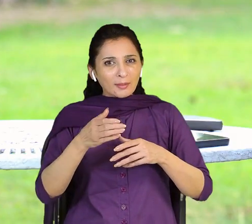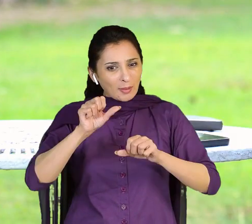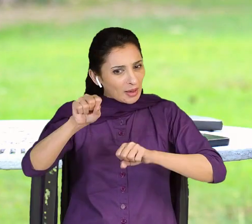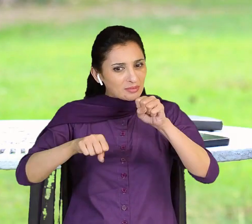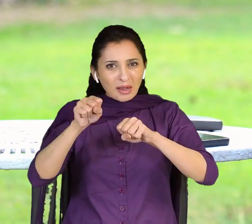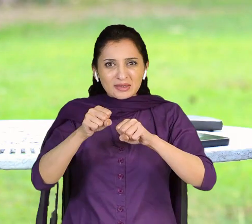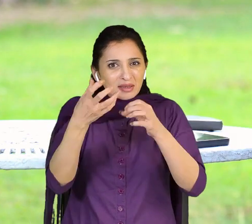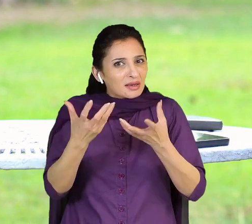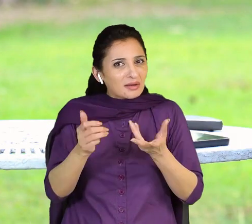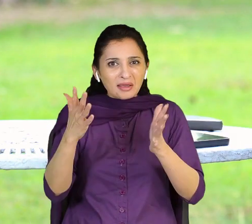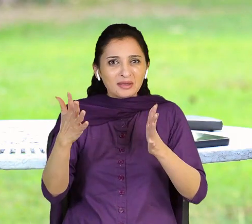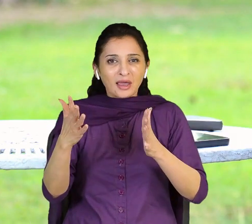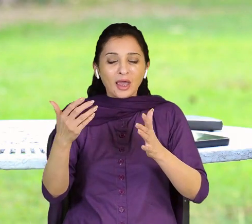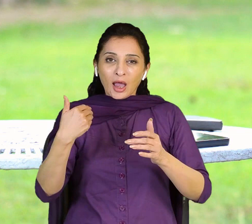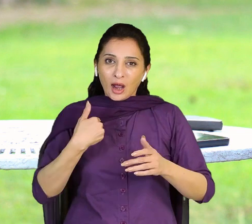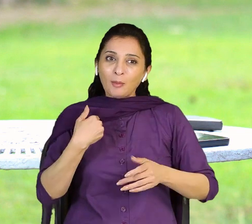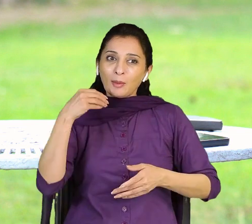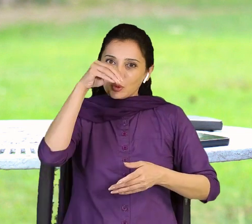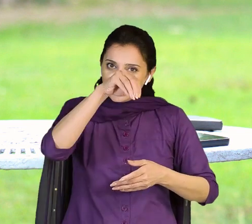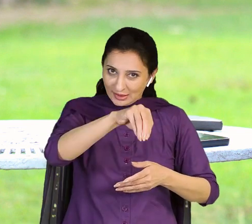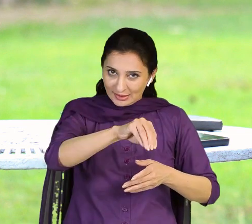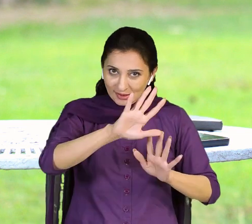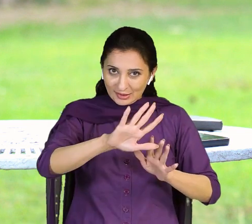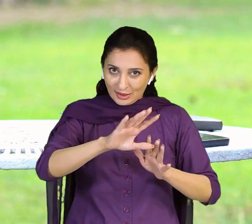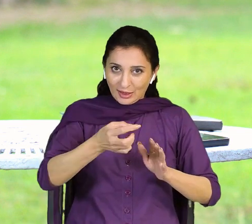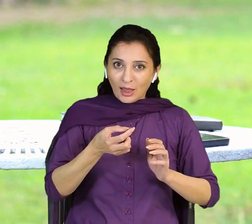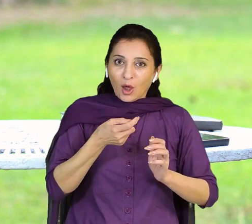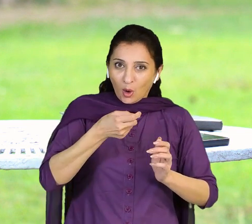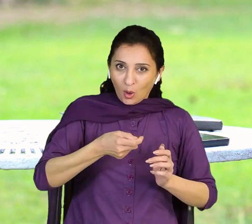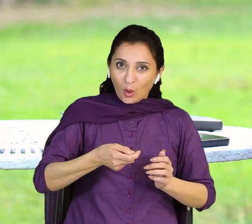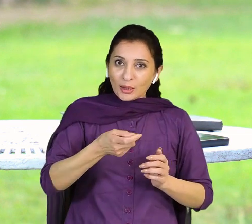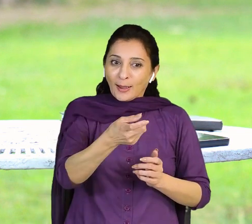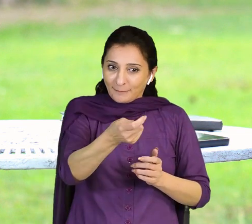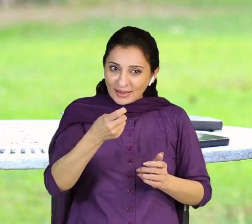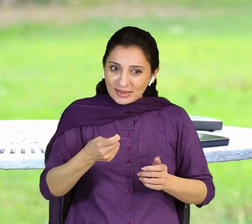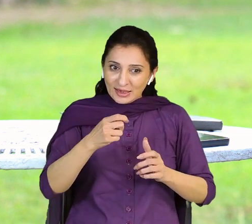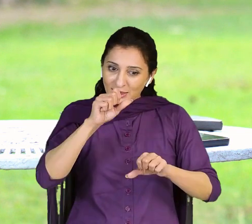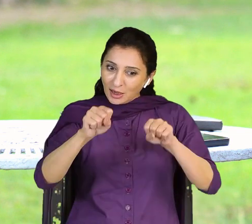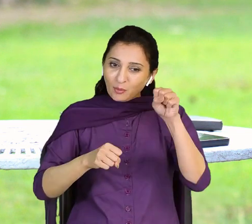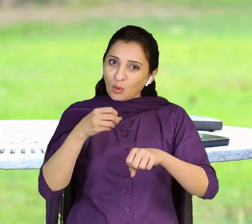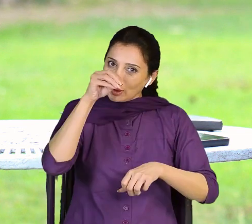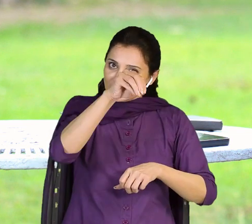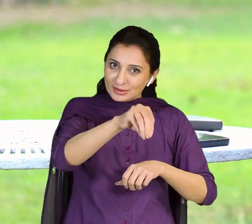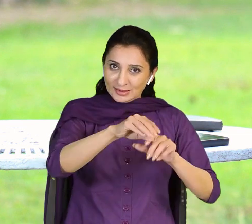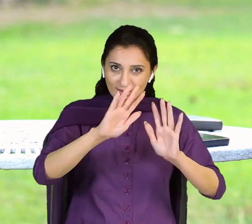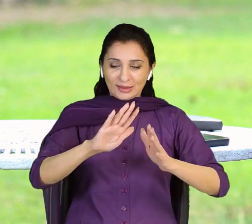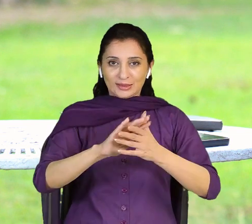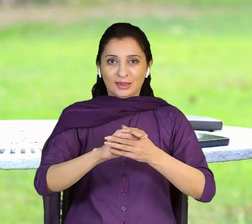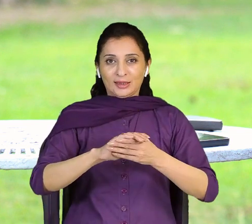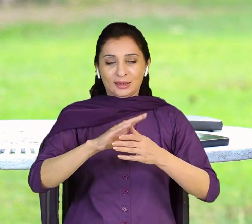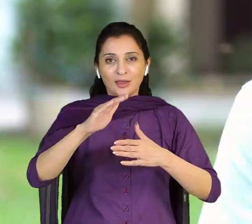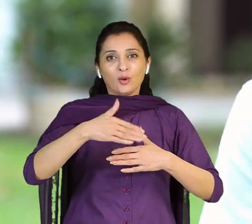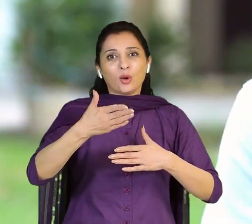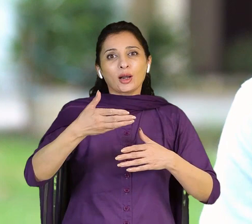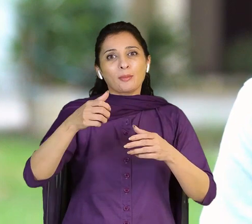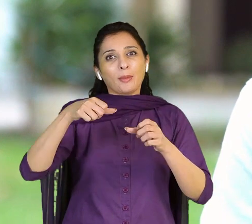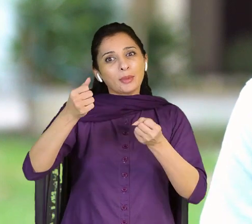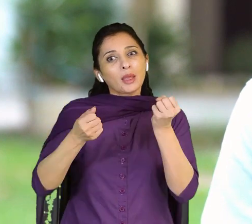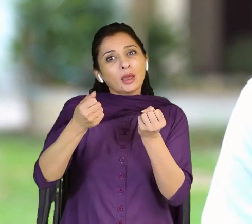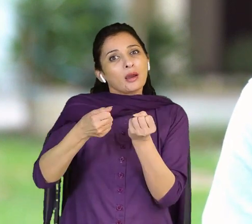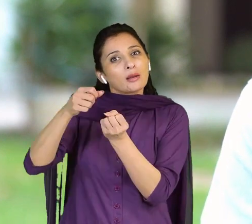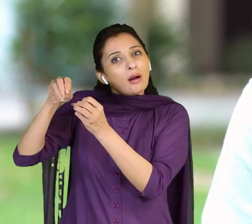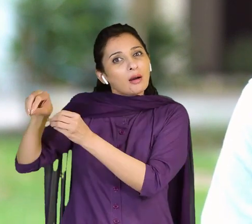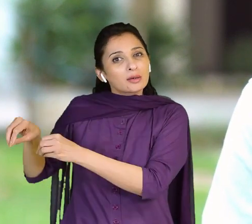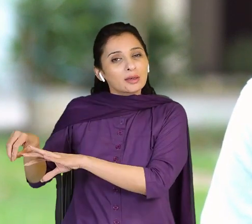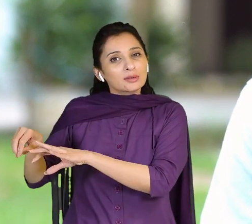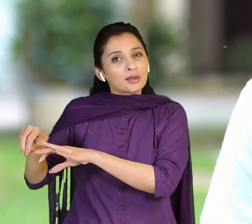We provide them safety, and even if you don't have a bicycle, you can always come through to us and we can provide you one on rent. It's obvious